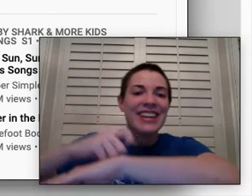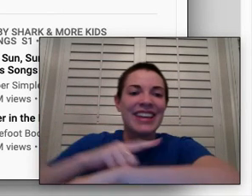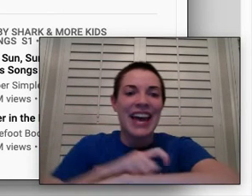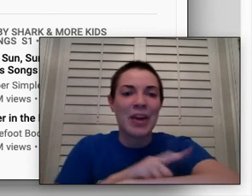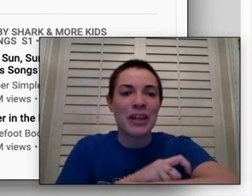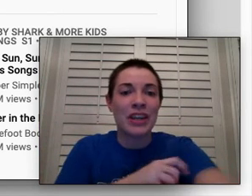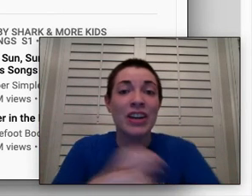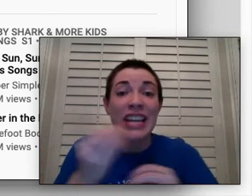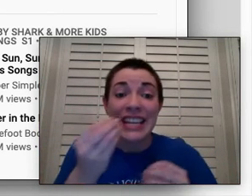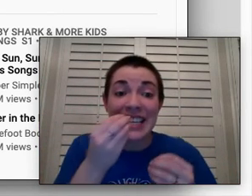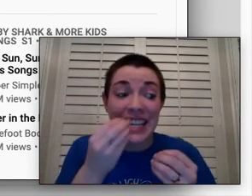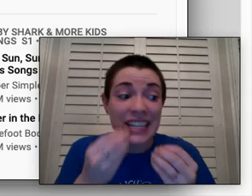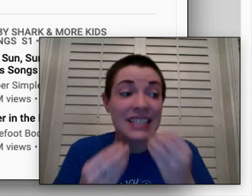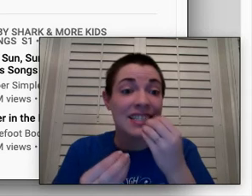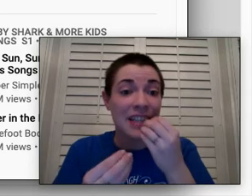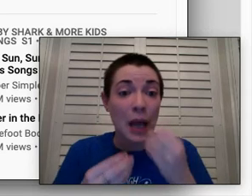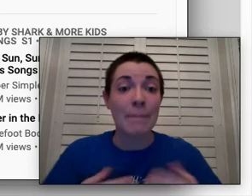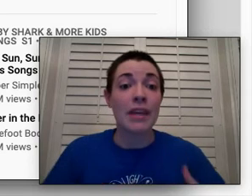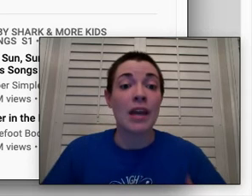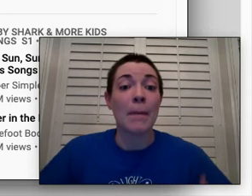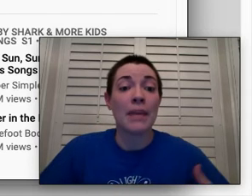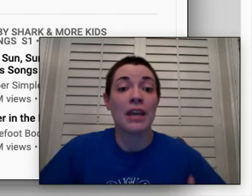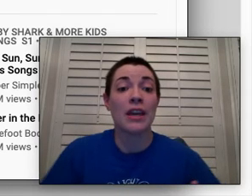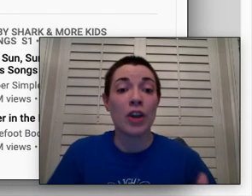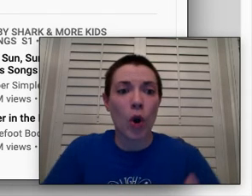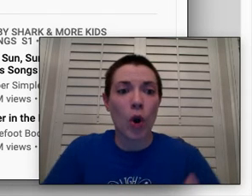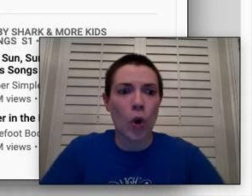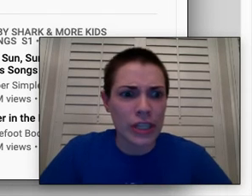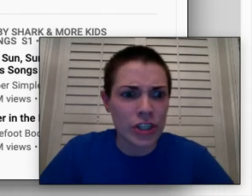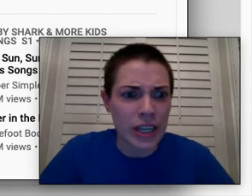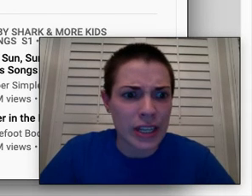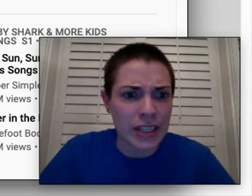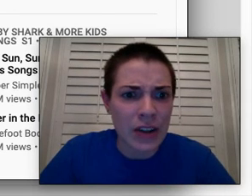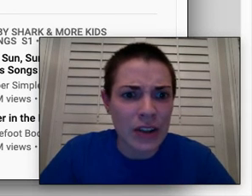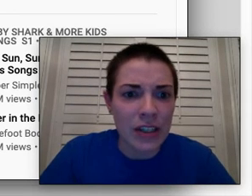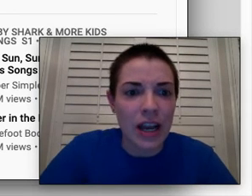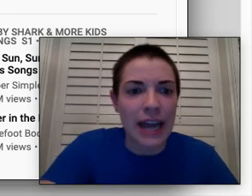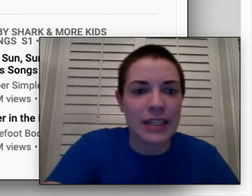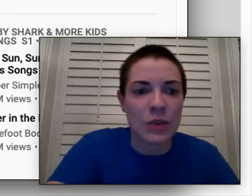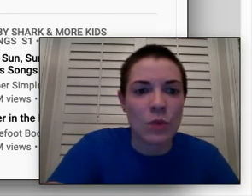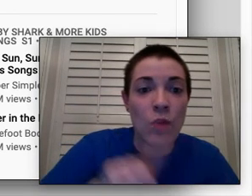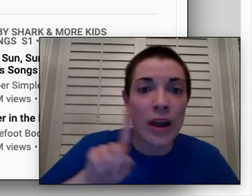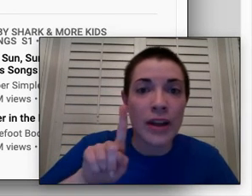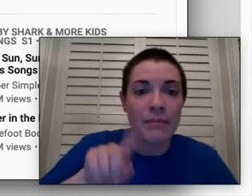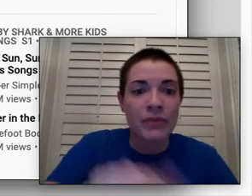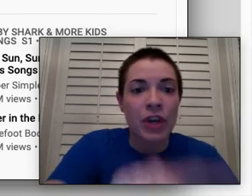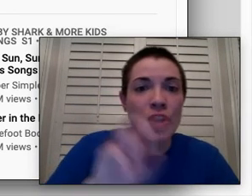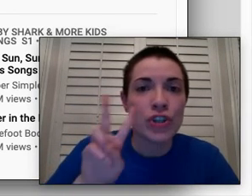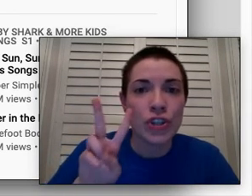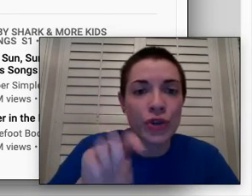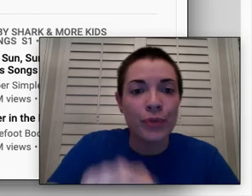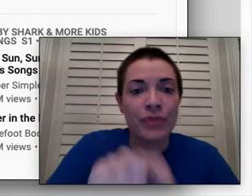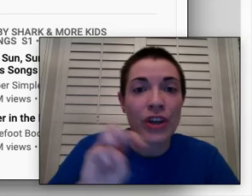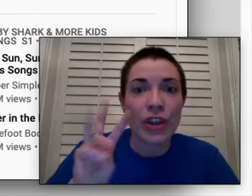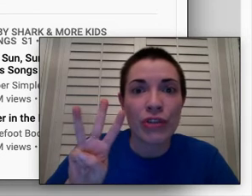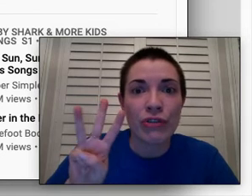the caterpillar, he eats some yummy oranges. Now look, I see 1,